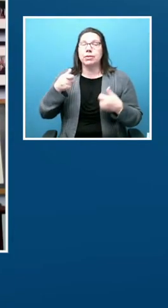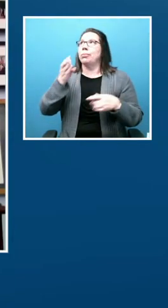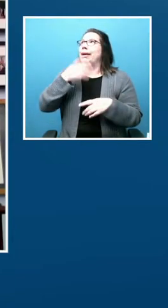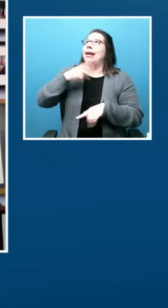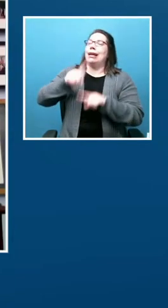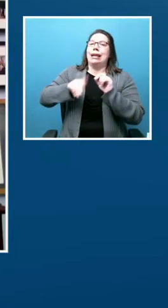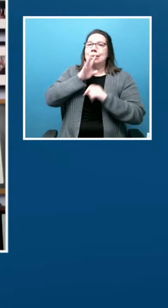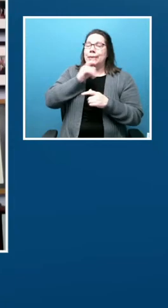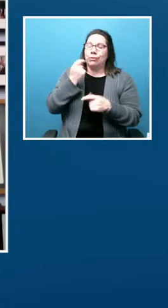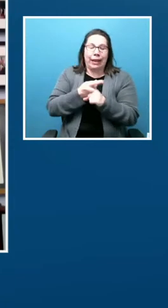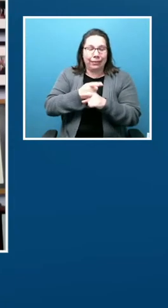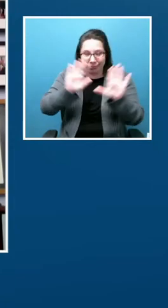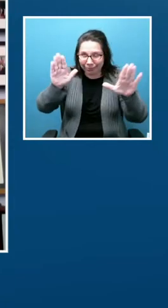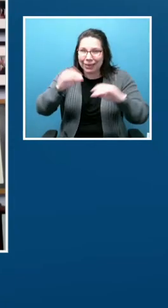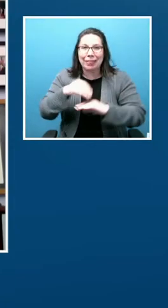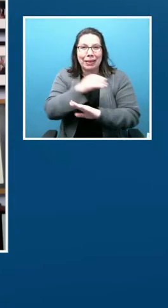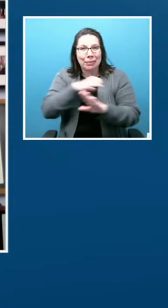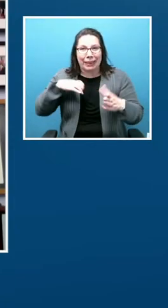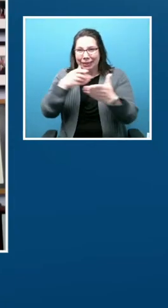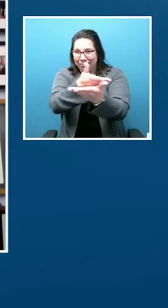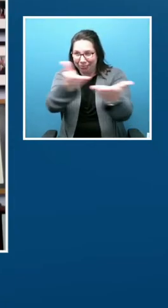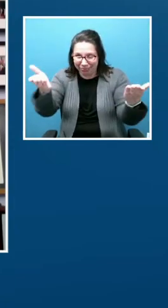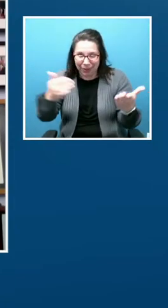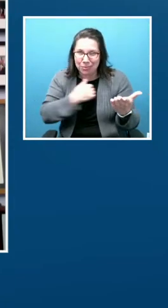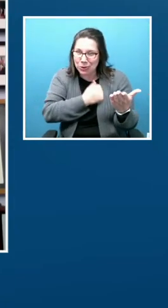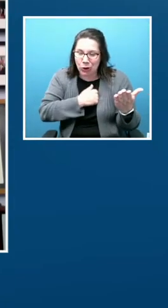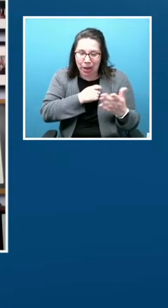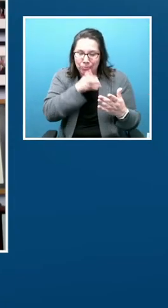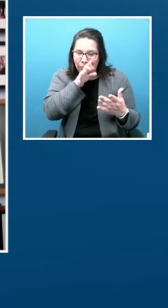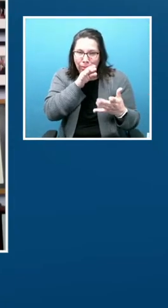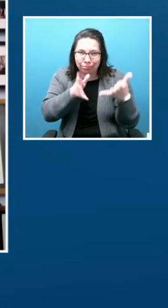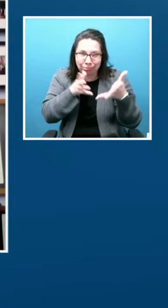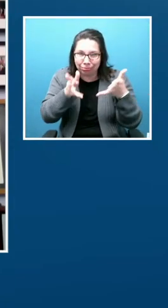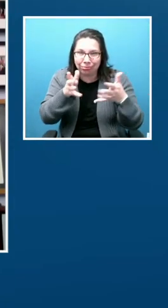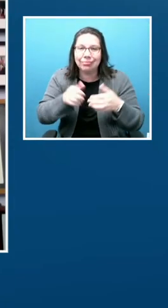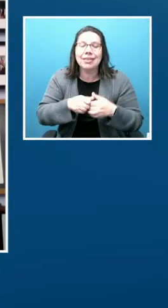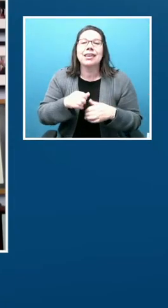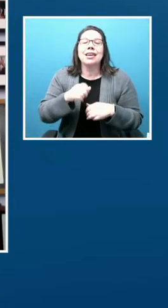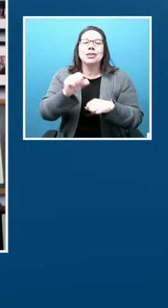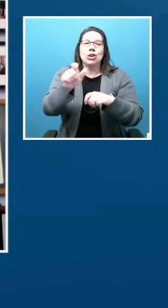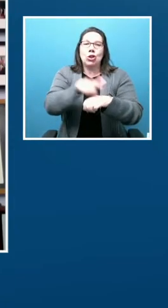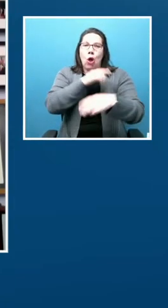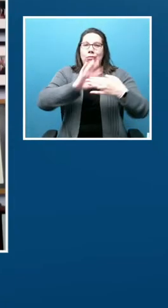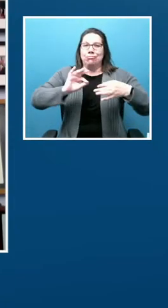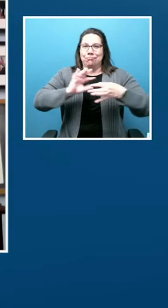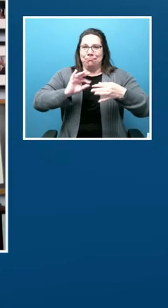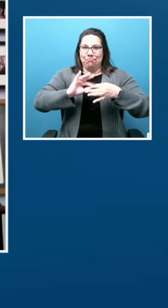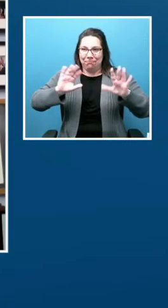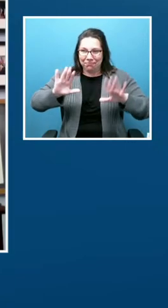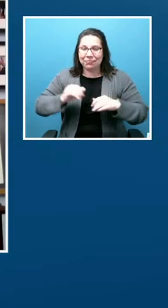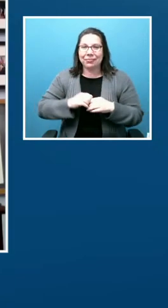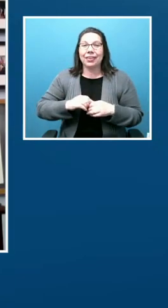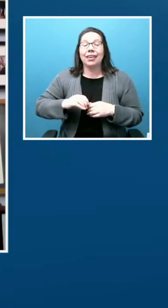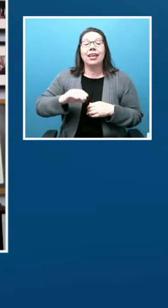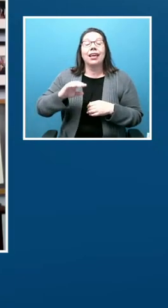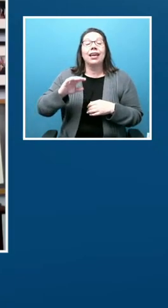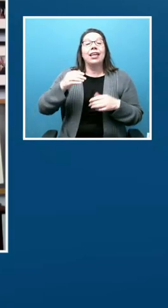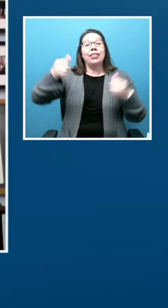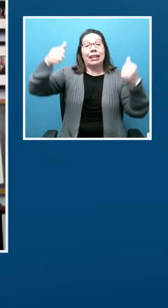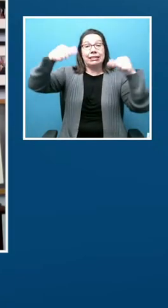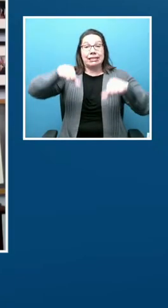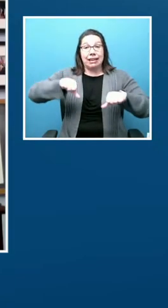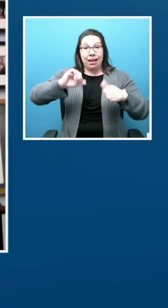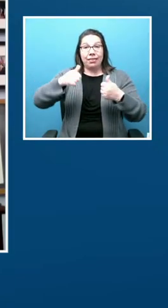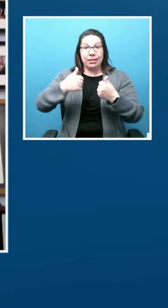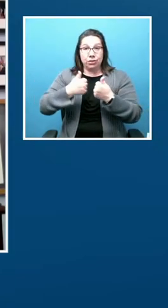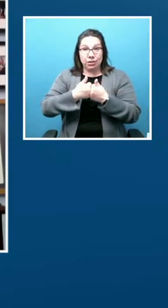committee, sorry about that, guys, it's long, denied the challenge,